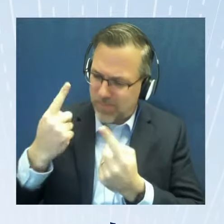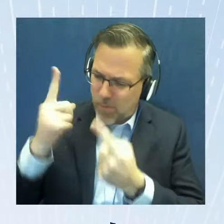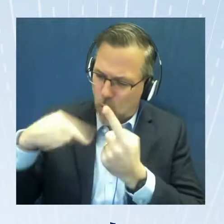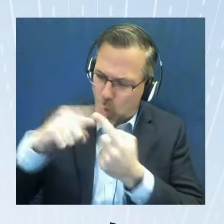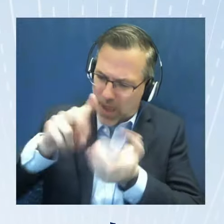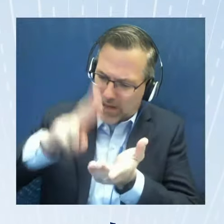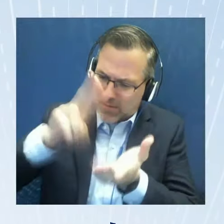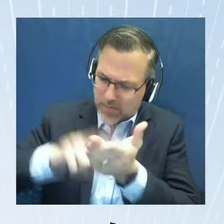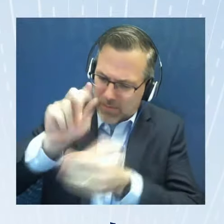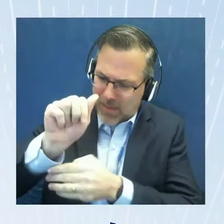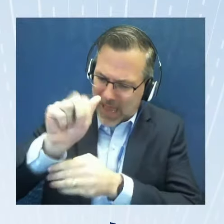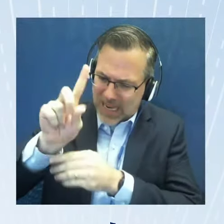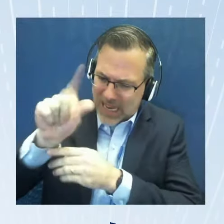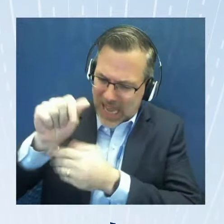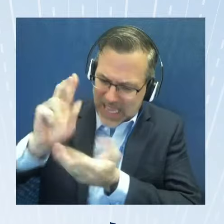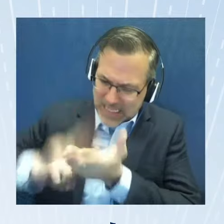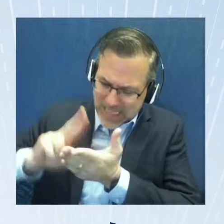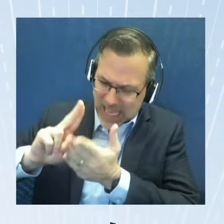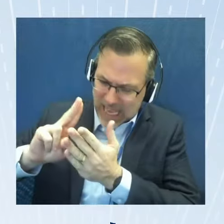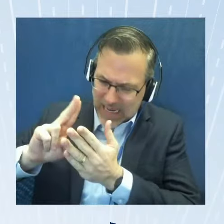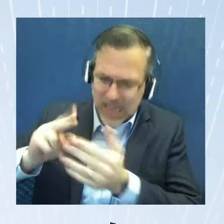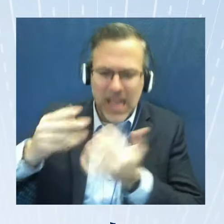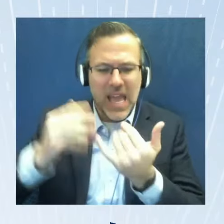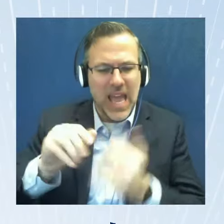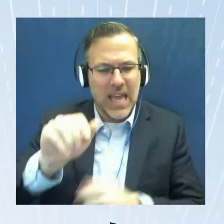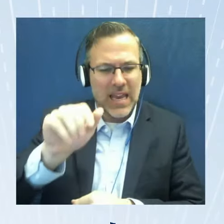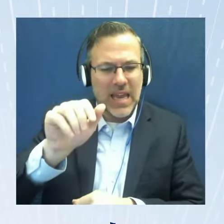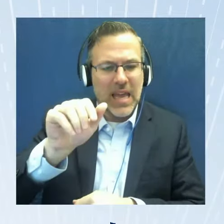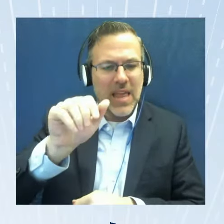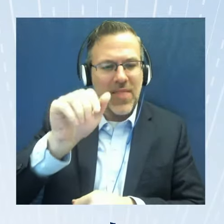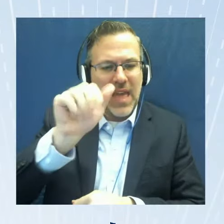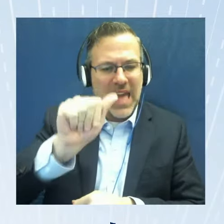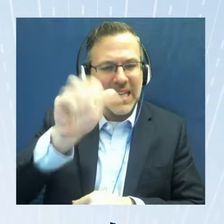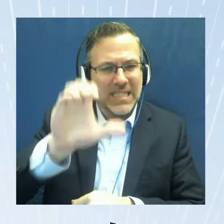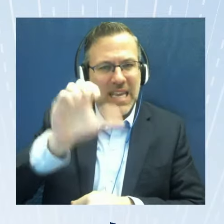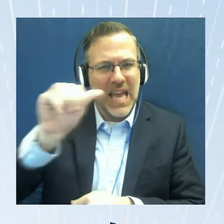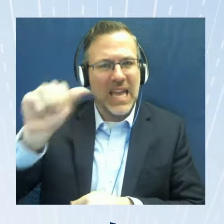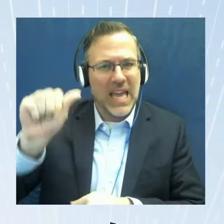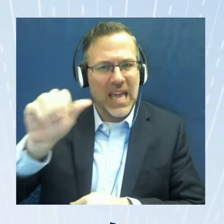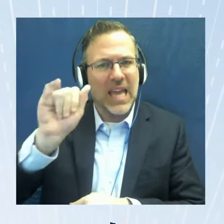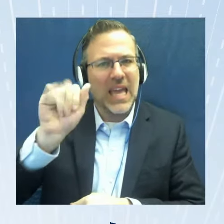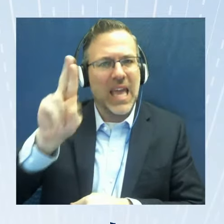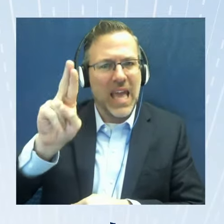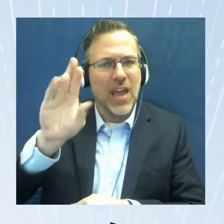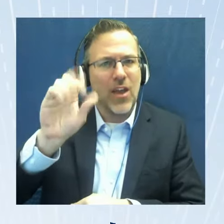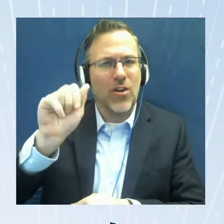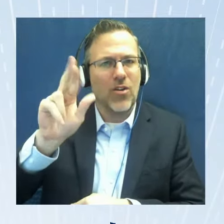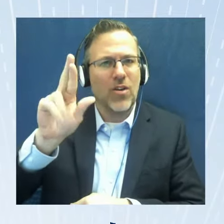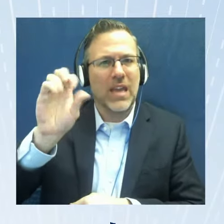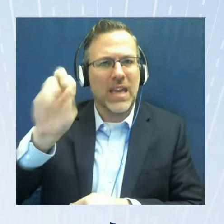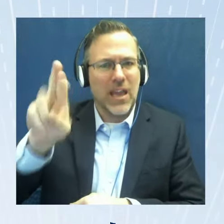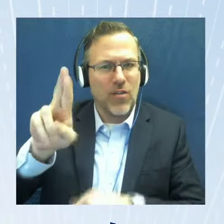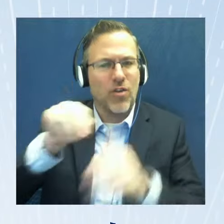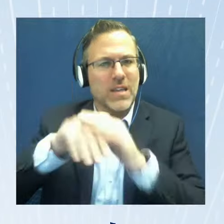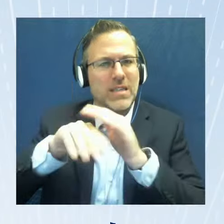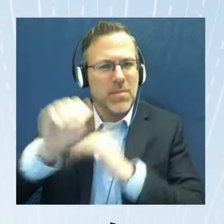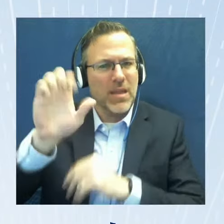Carrier Access Act and everything done since have really helped transform what Americans believe is possible to get from things that